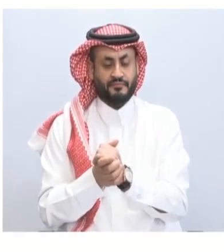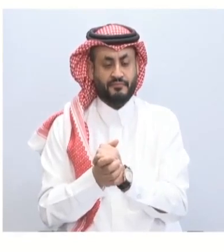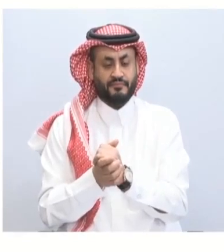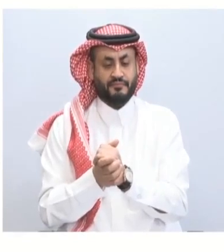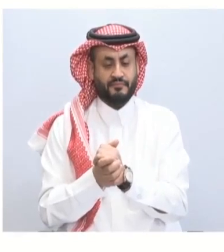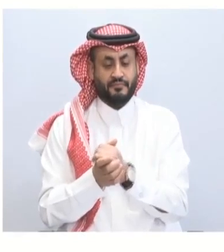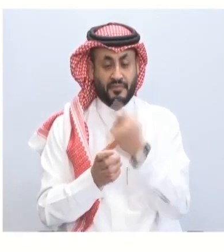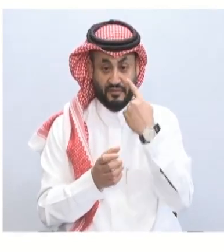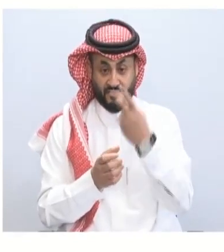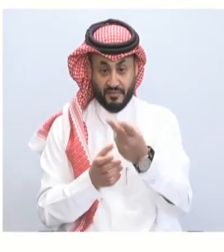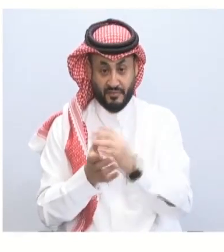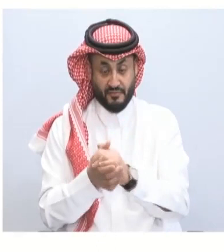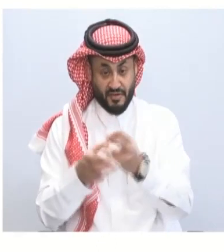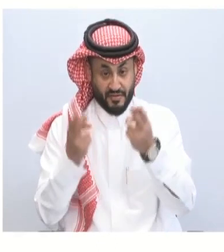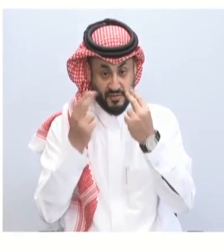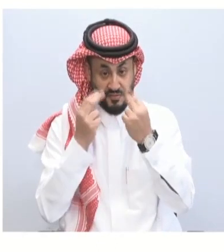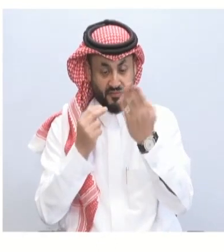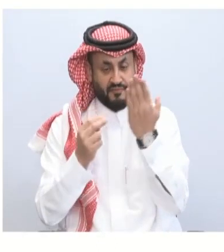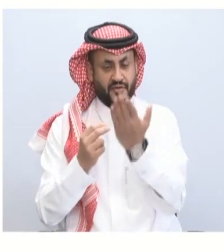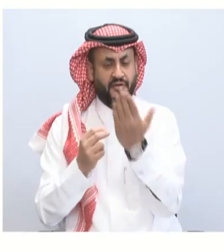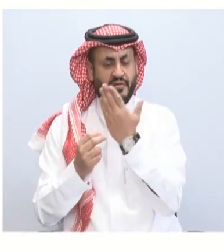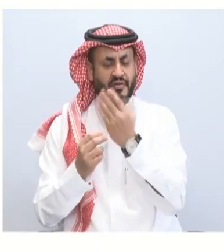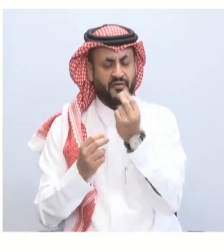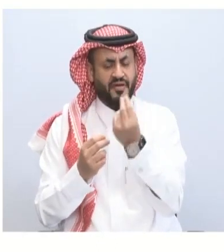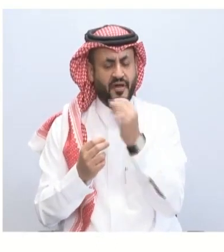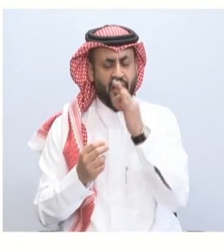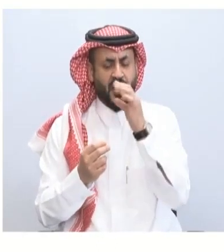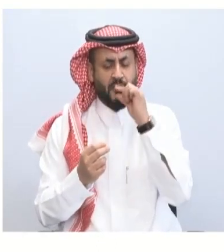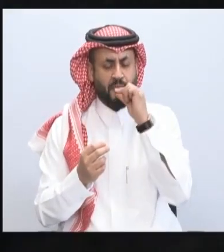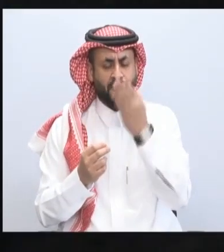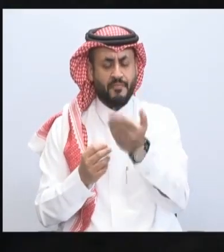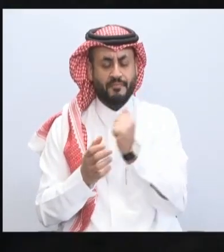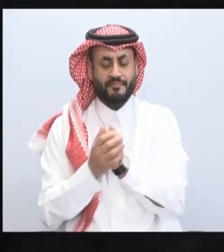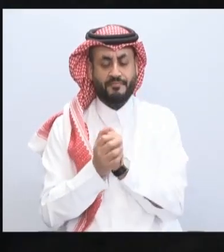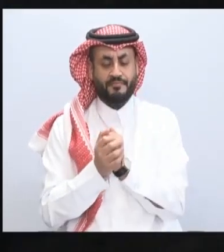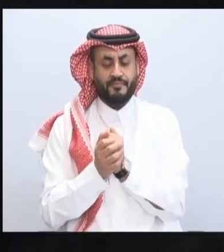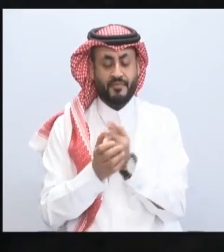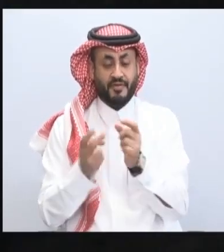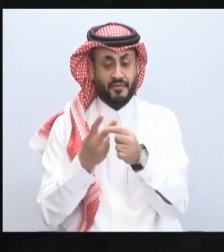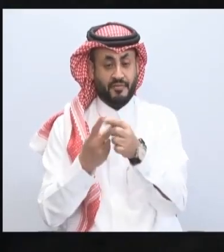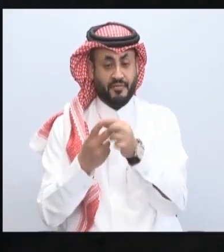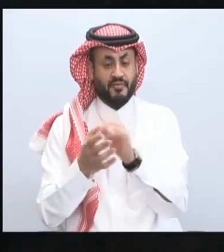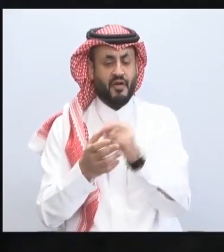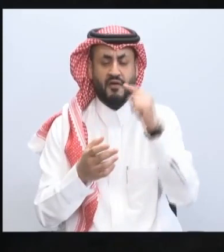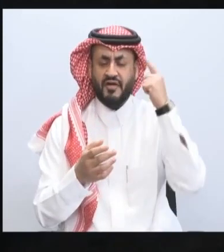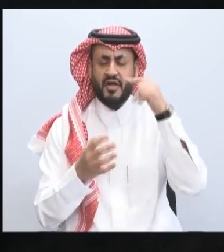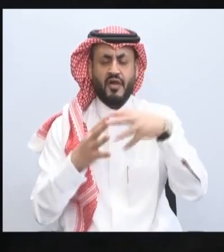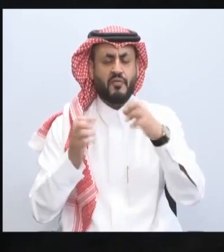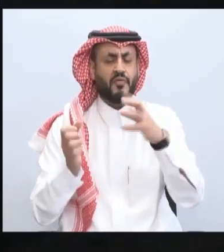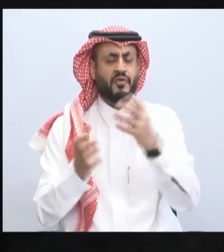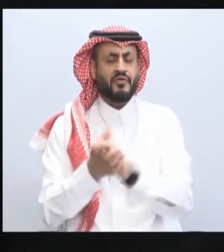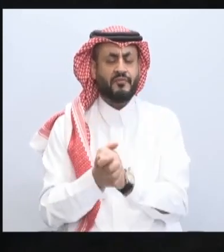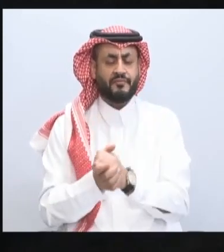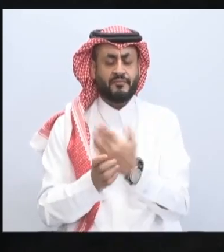Now here, I want you just to read this word in silence and also this word and try to guess the meaning while you are listening. So